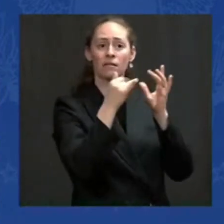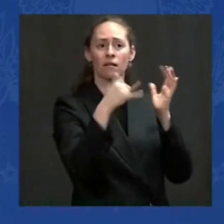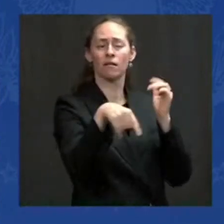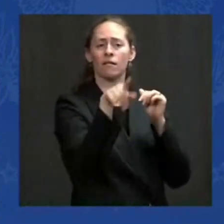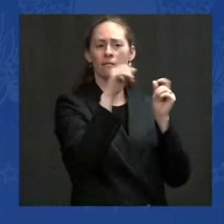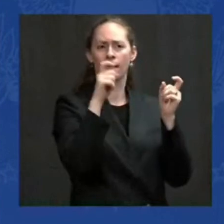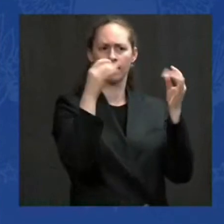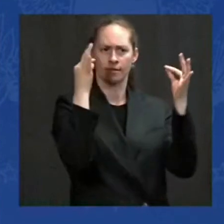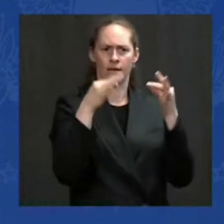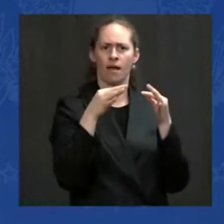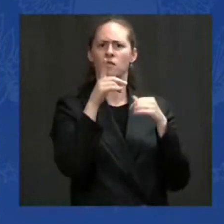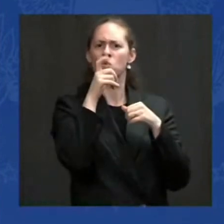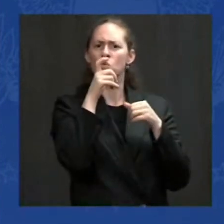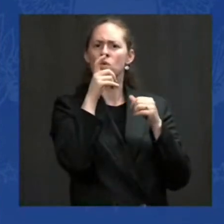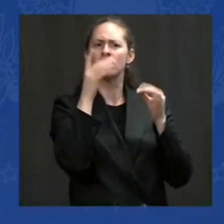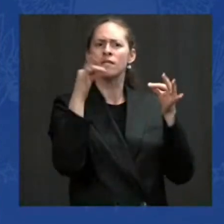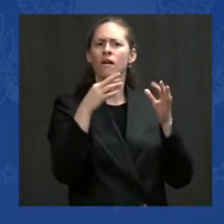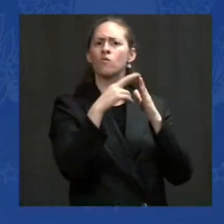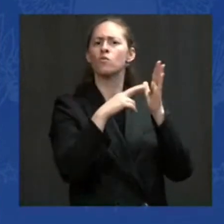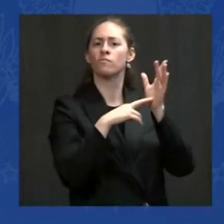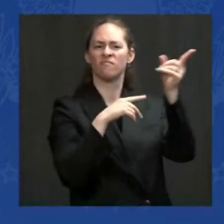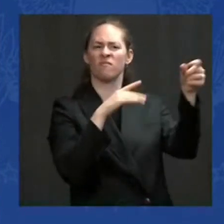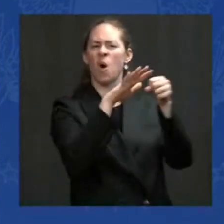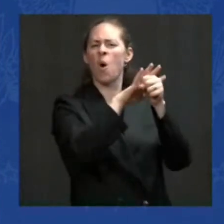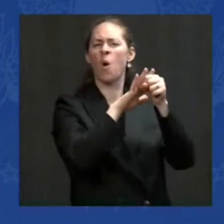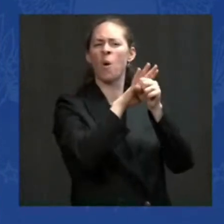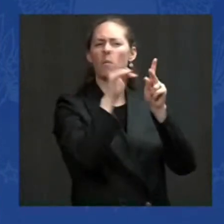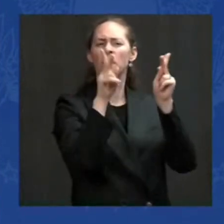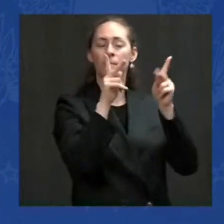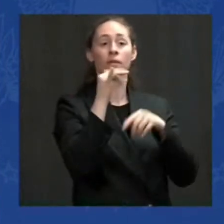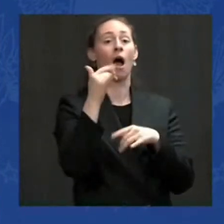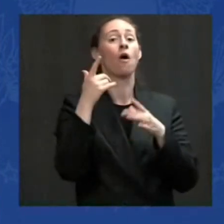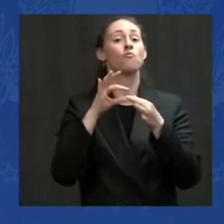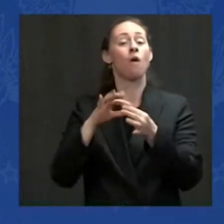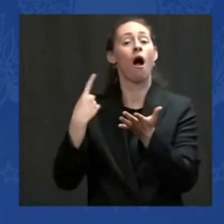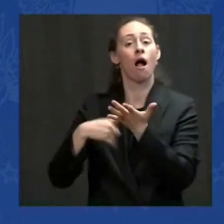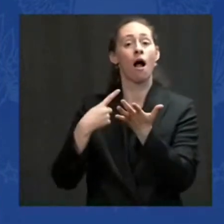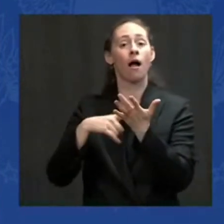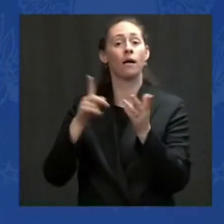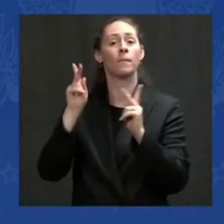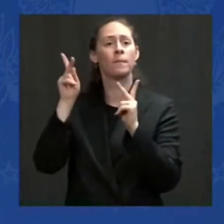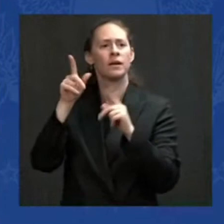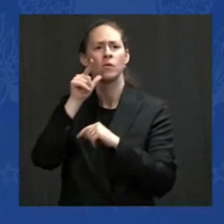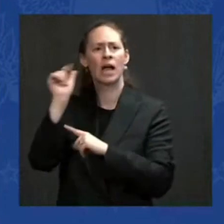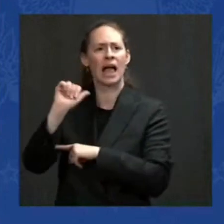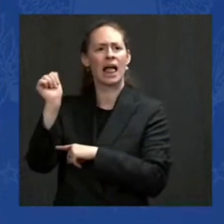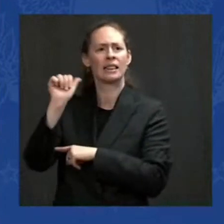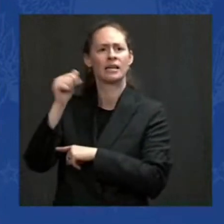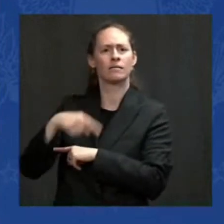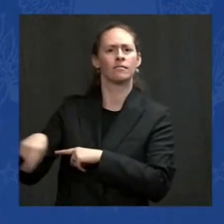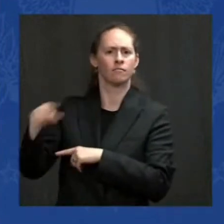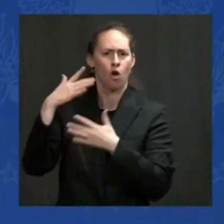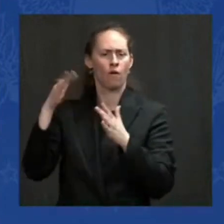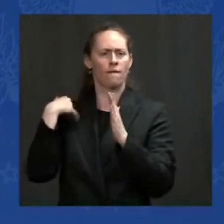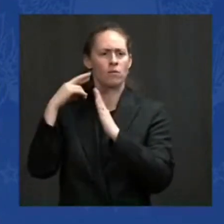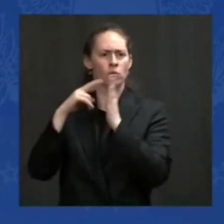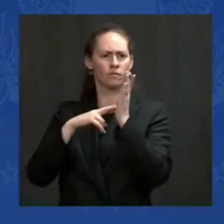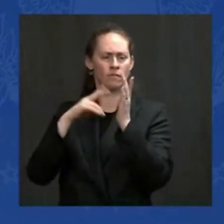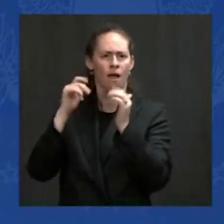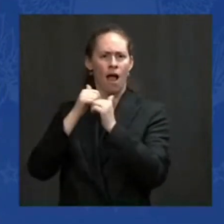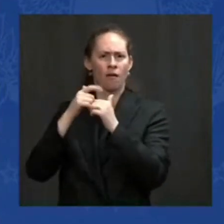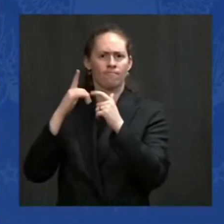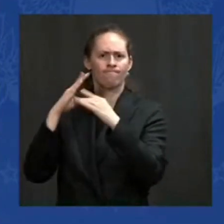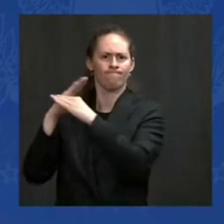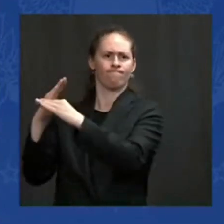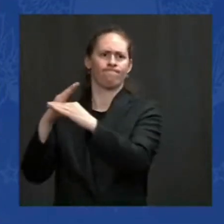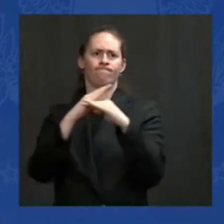regard to the athletes themselves, the protocols that are in place to protect them are really quite strict and stringent. Many